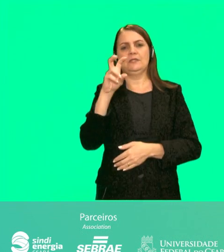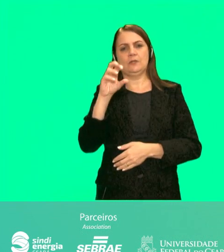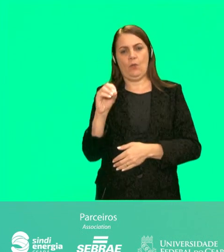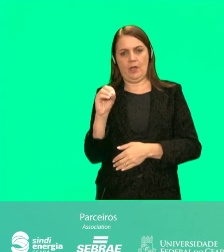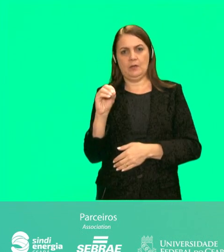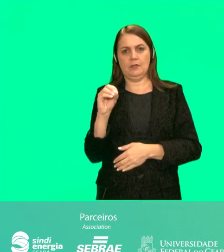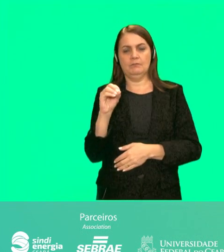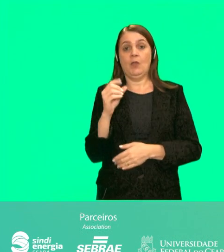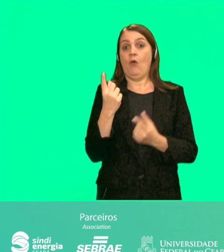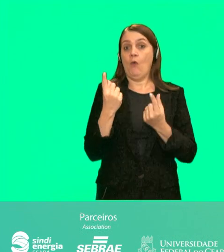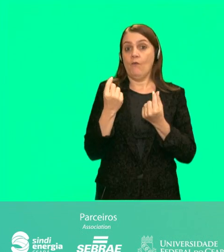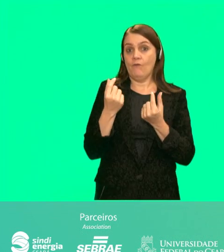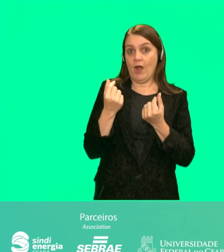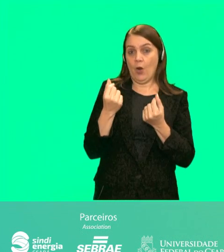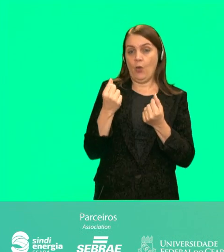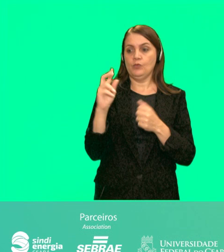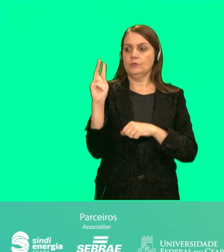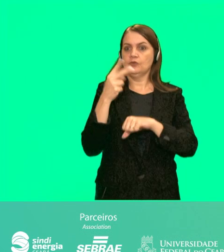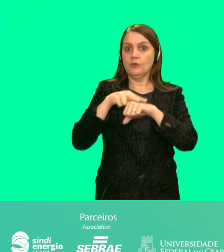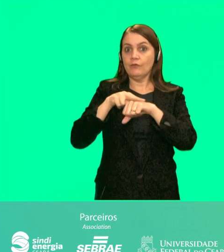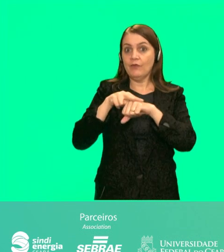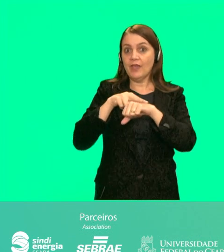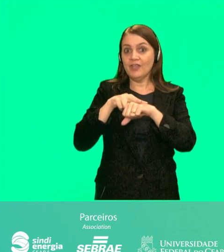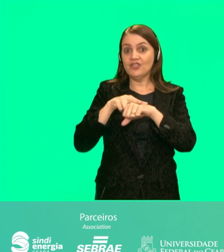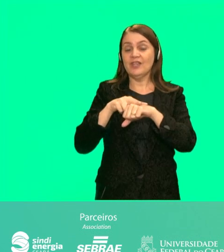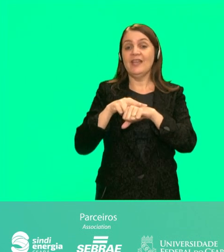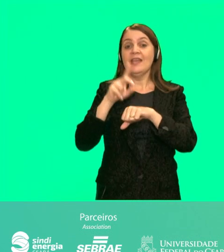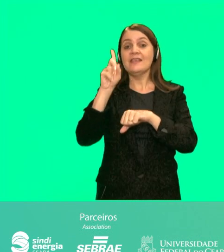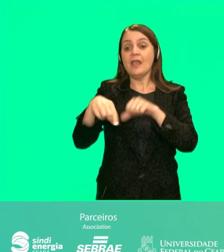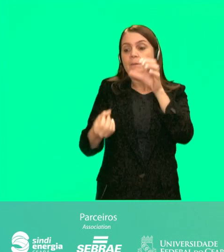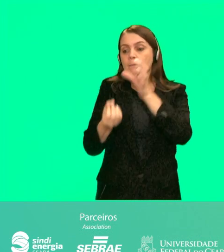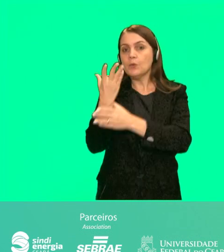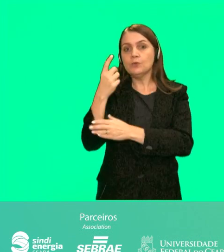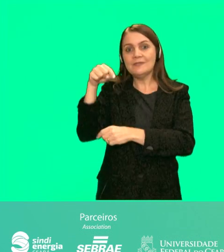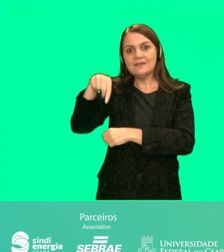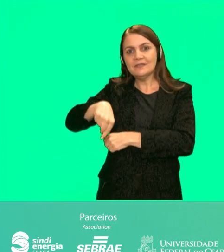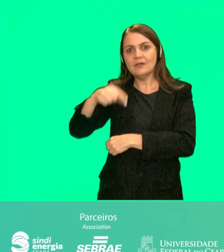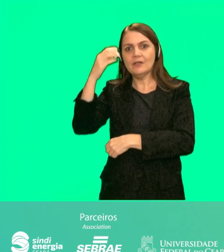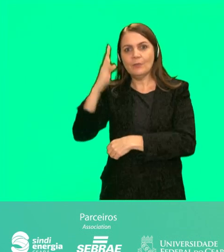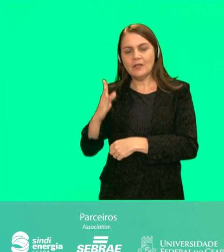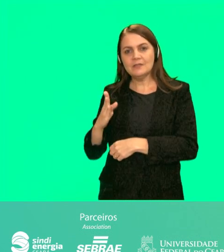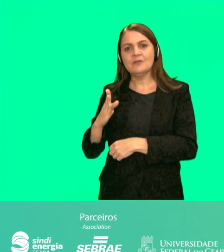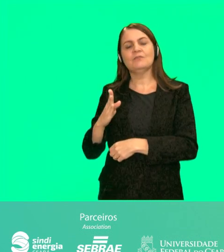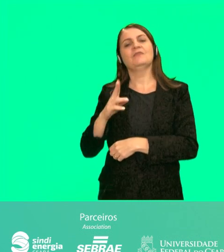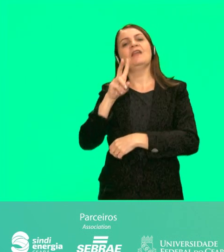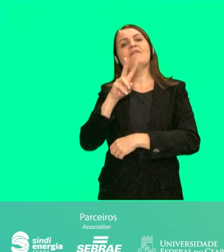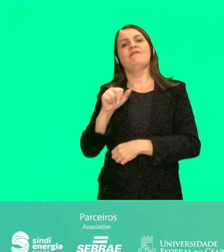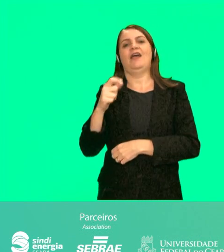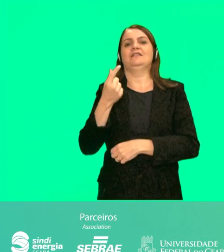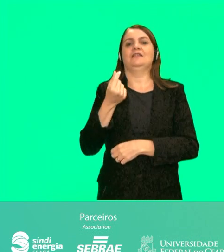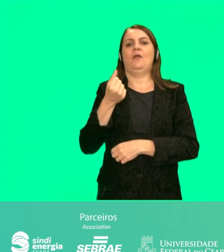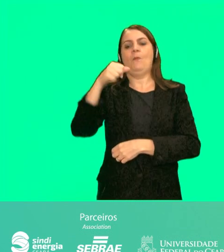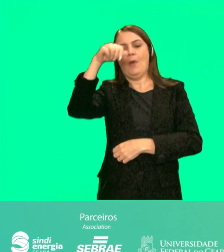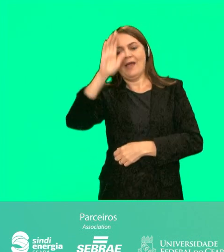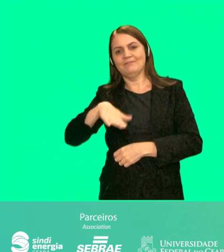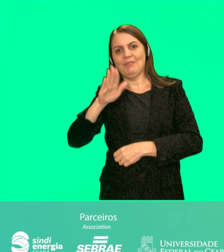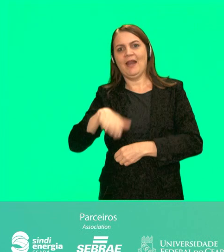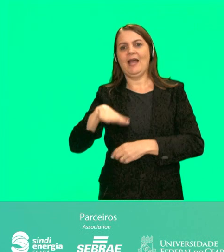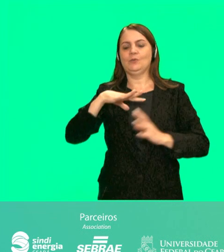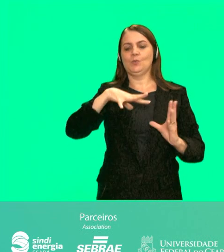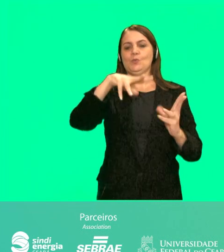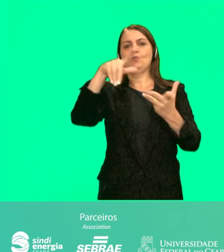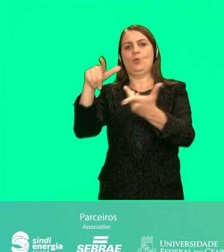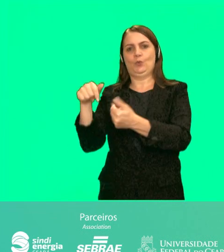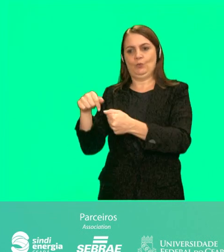Brazil tends to be the cheapest in the world. And I believe that the facts prove that. We